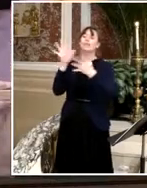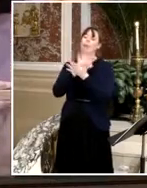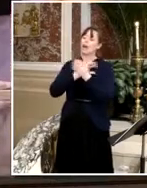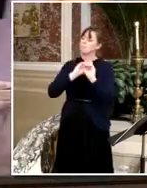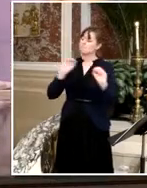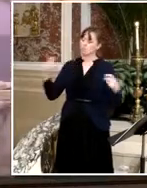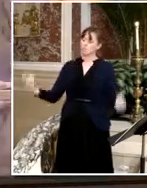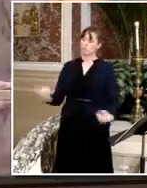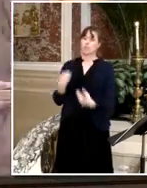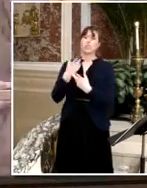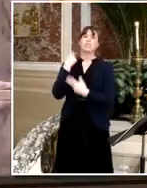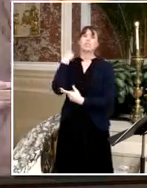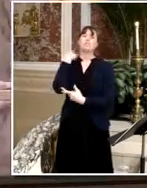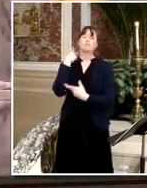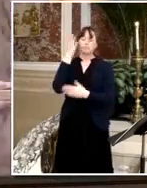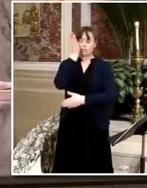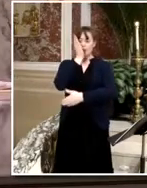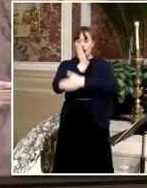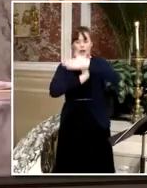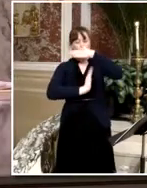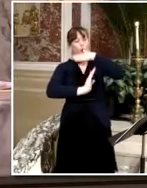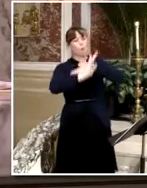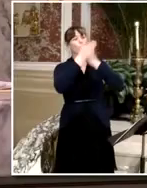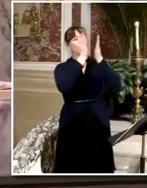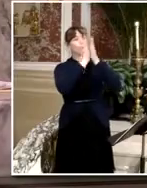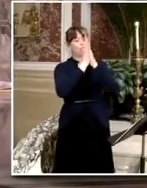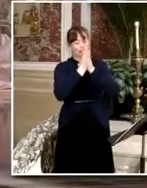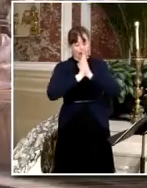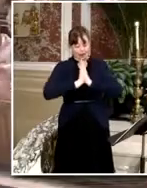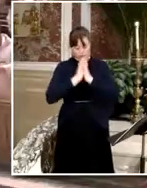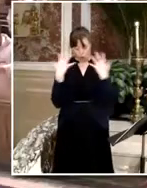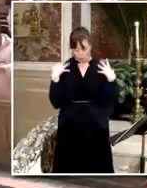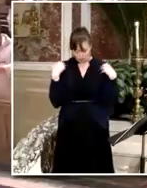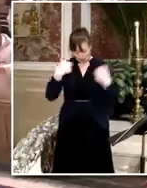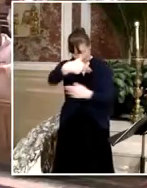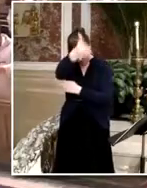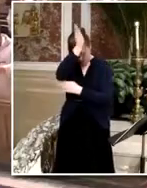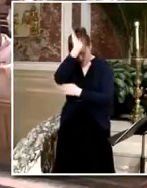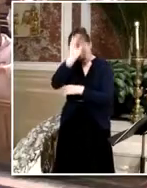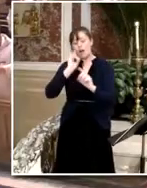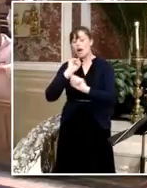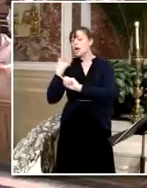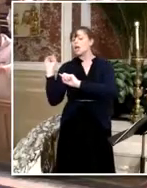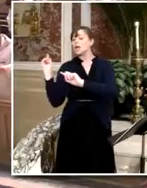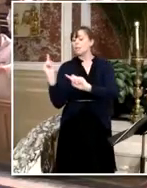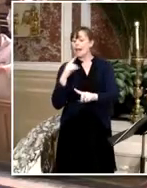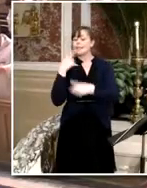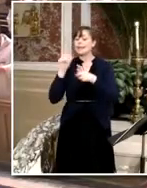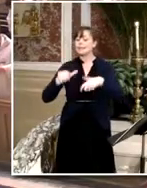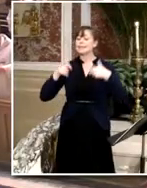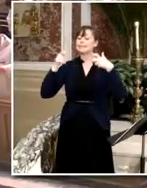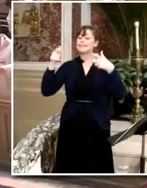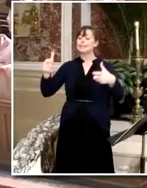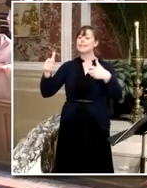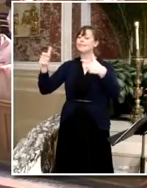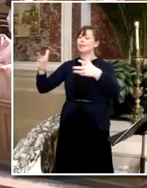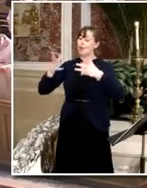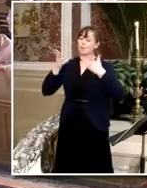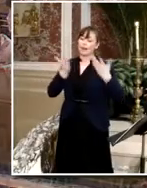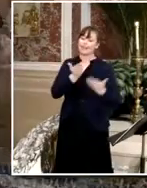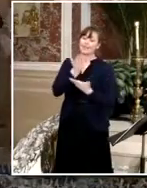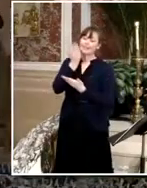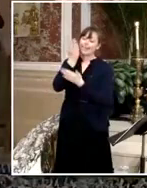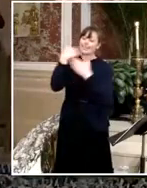victim. In humble prayer, we ask you, Almighty God, command that these gifts be borne by the hands of your